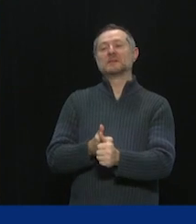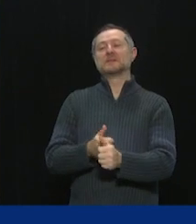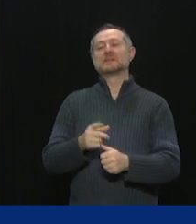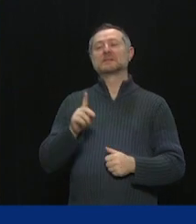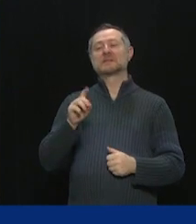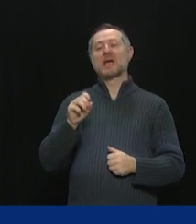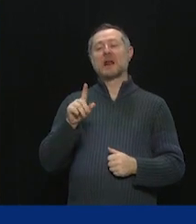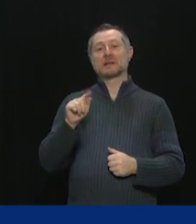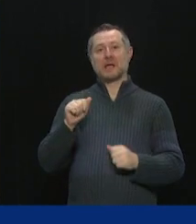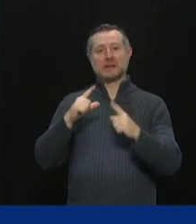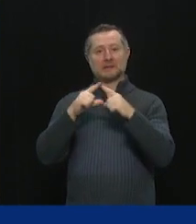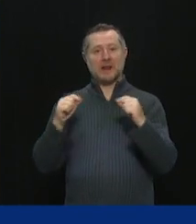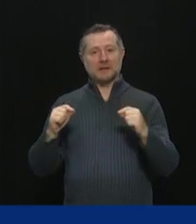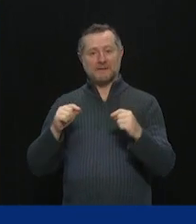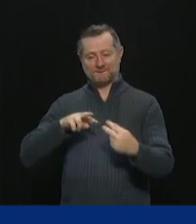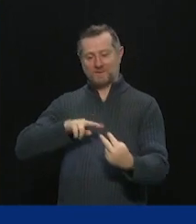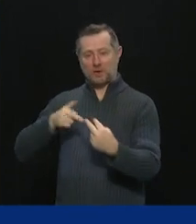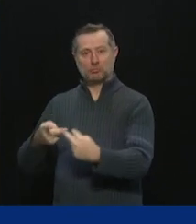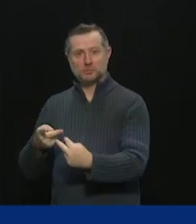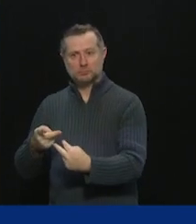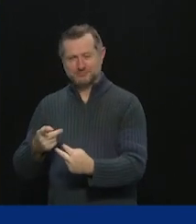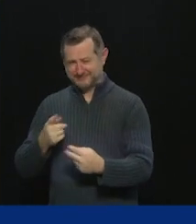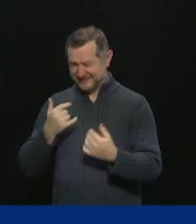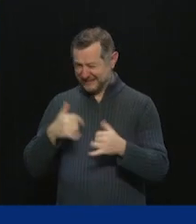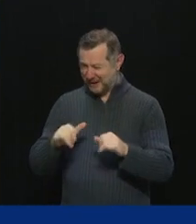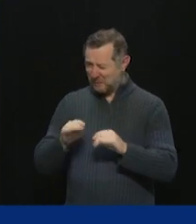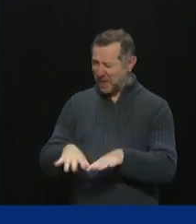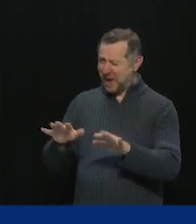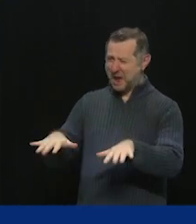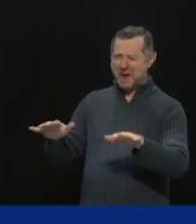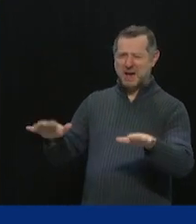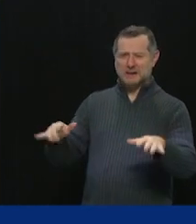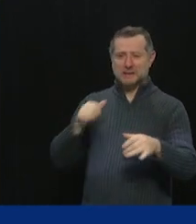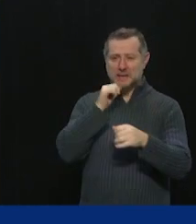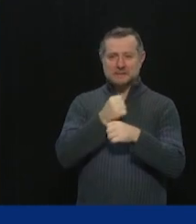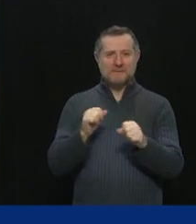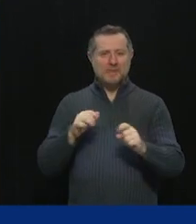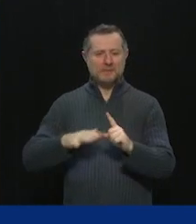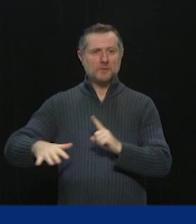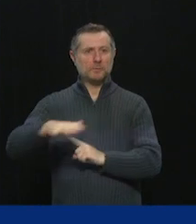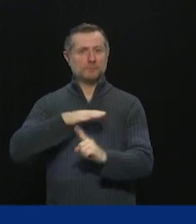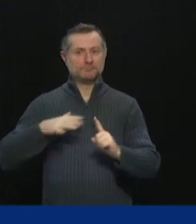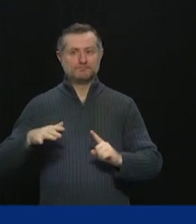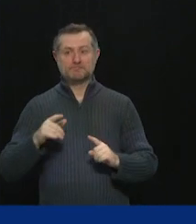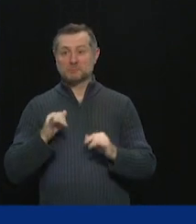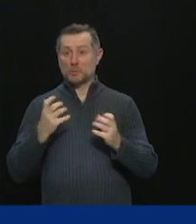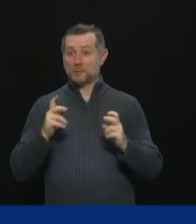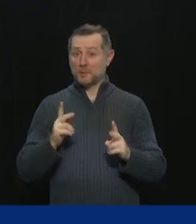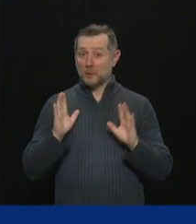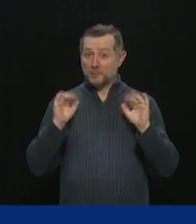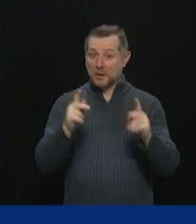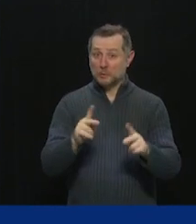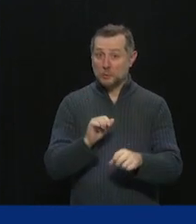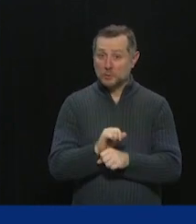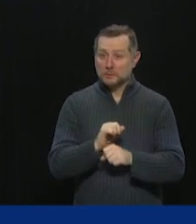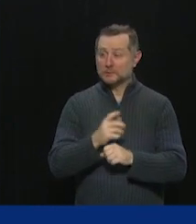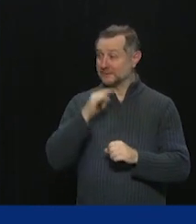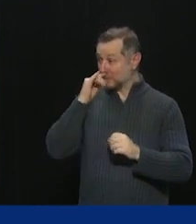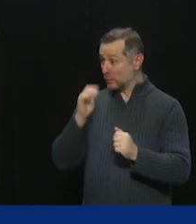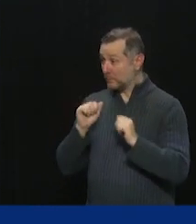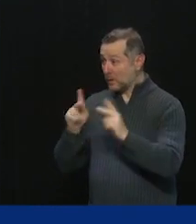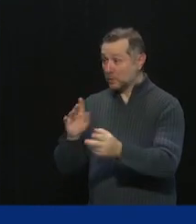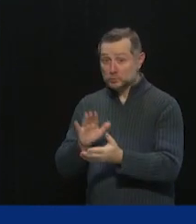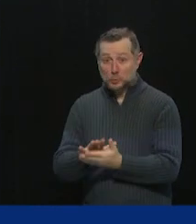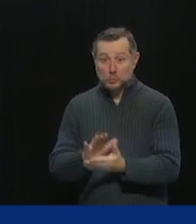rage. It's creating unsafe conditions in some workplaces, and if we want to get people back to work and get our kids back in schools, we need to have